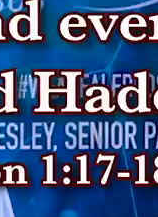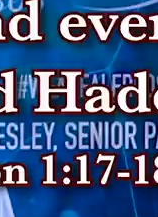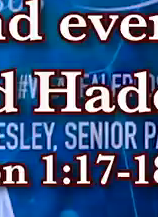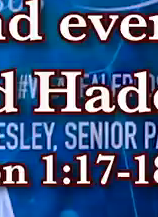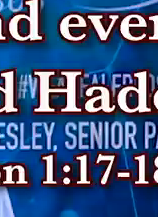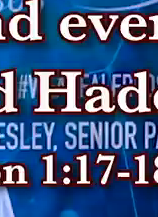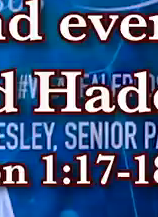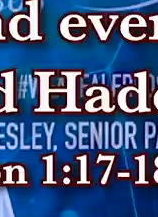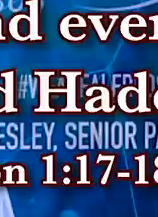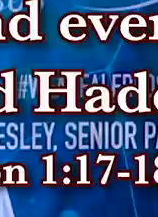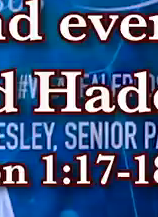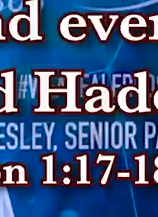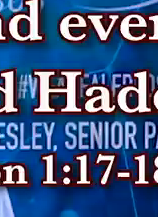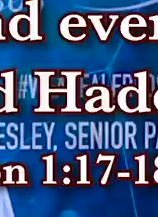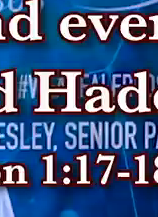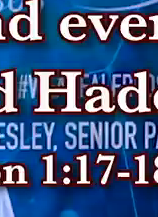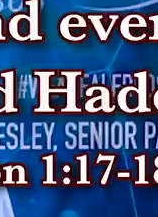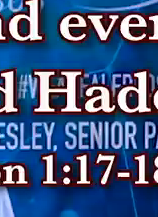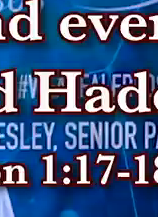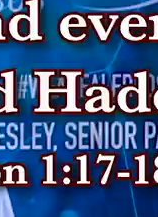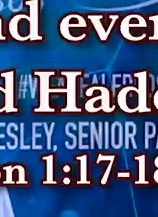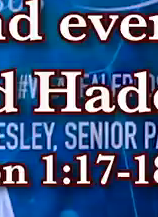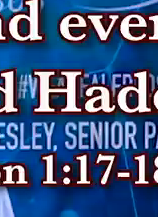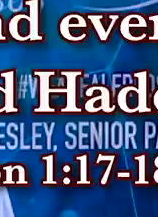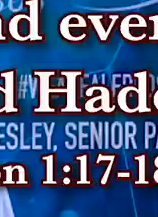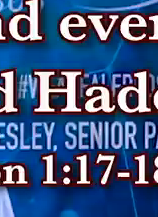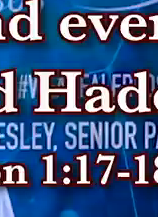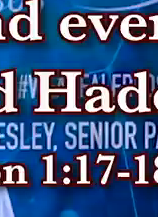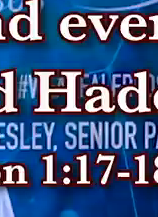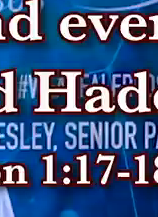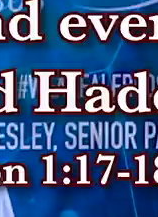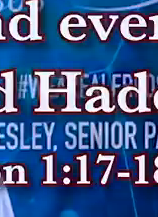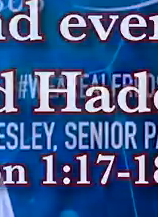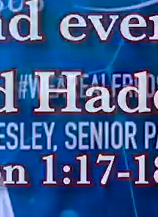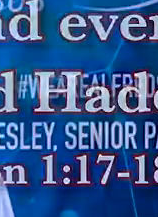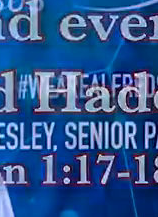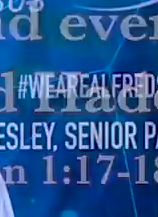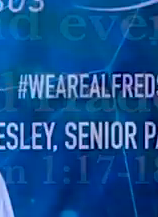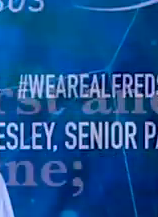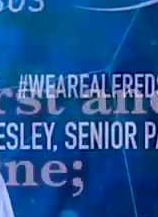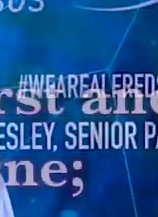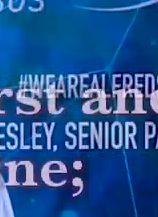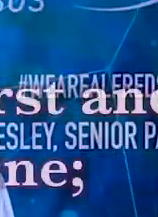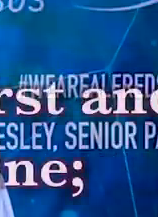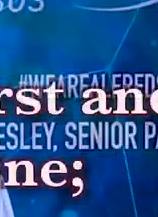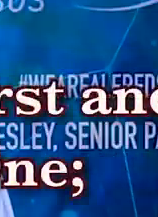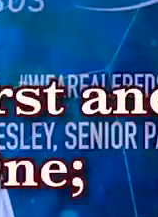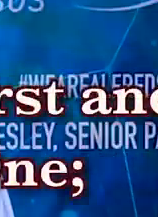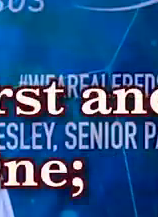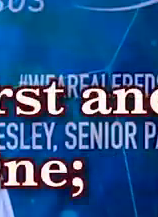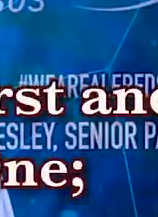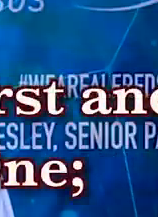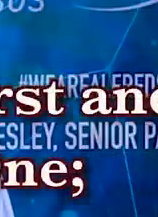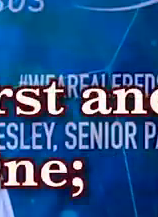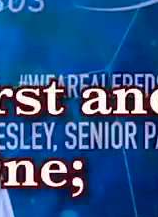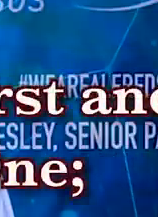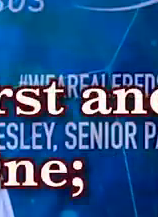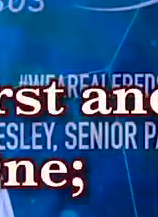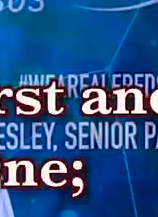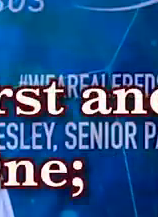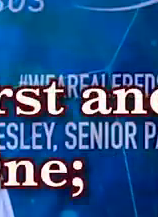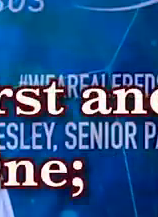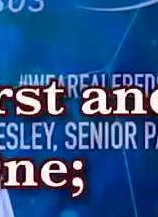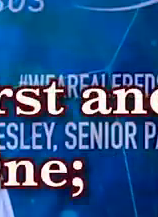ever. And I hold the keys of death and Hades. Do not fear. I am